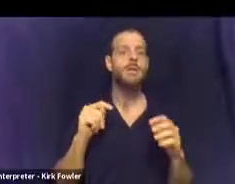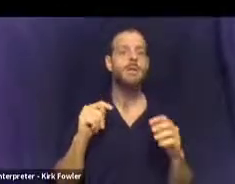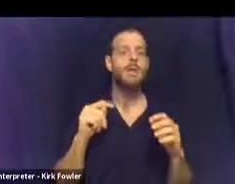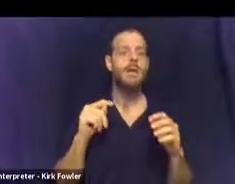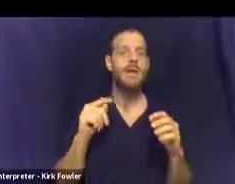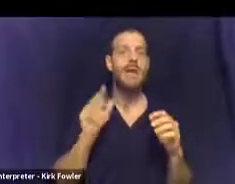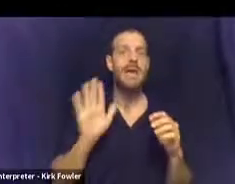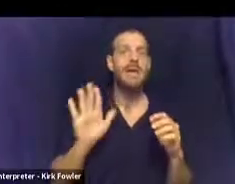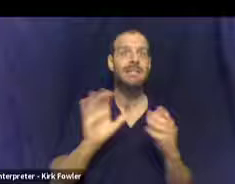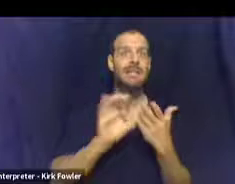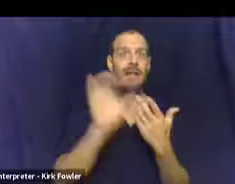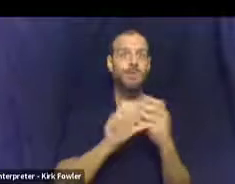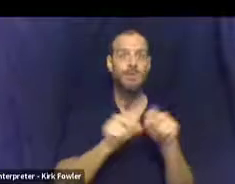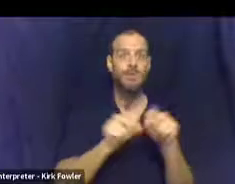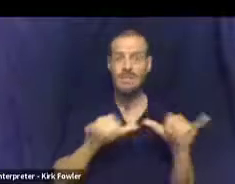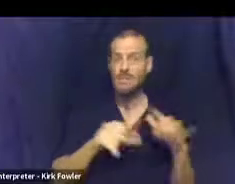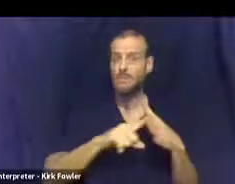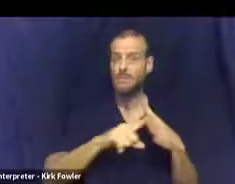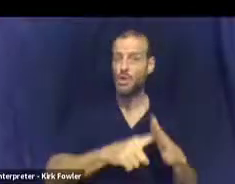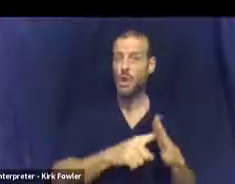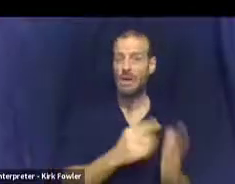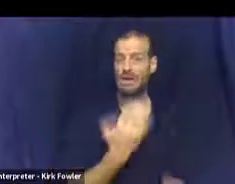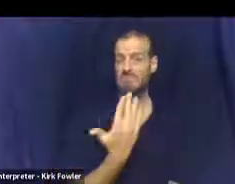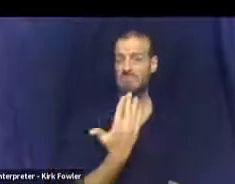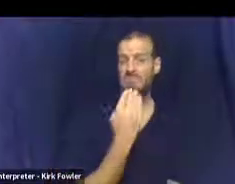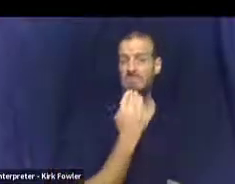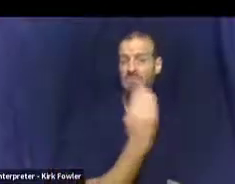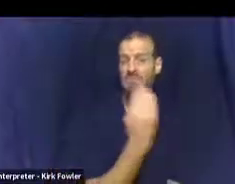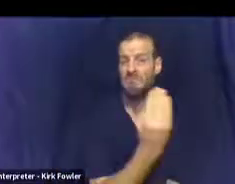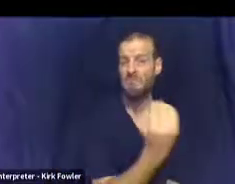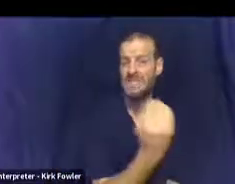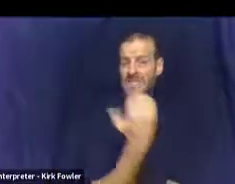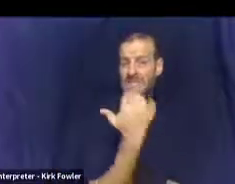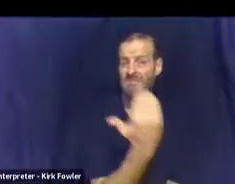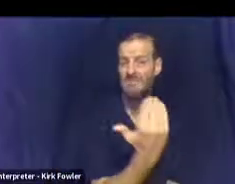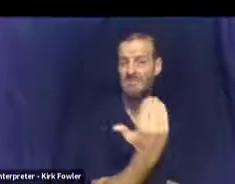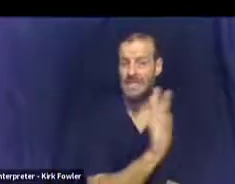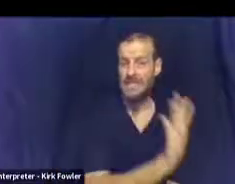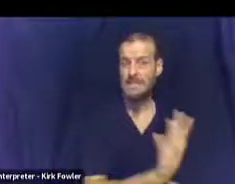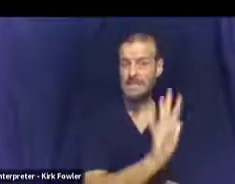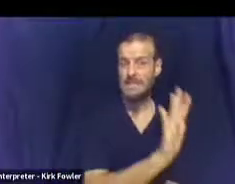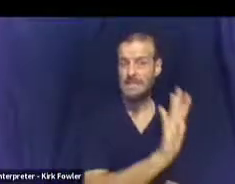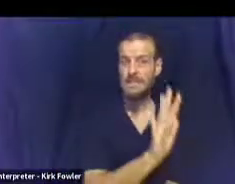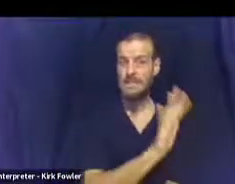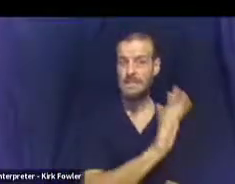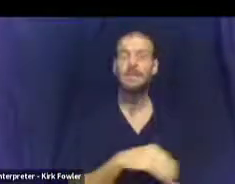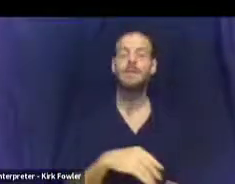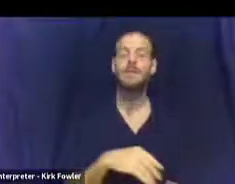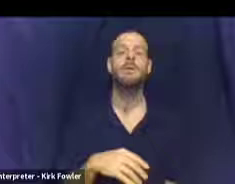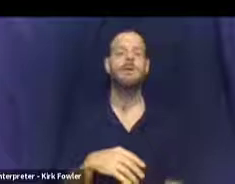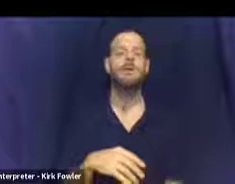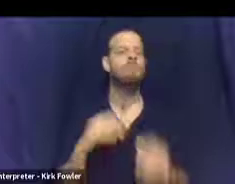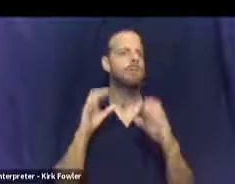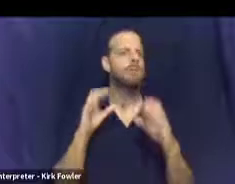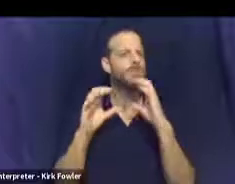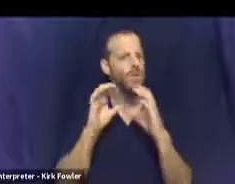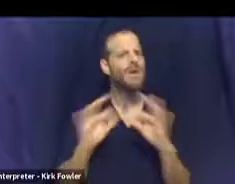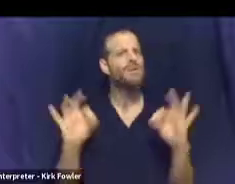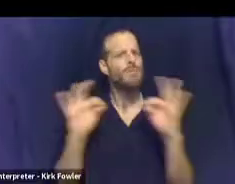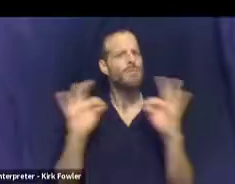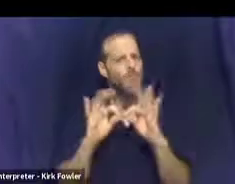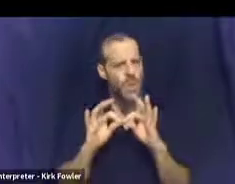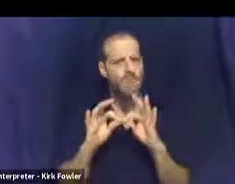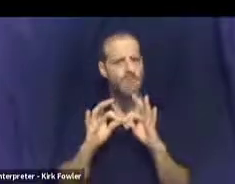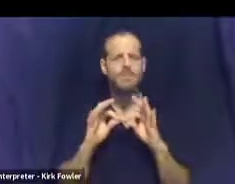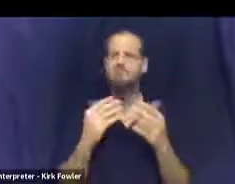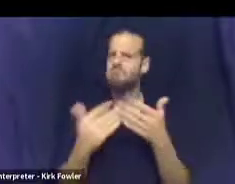he was about 13 or 14. Um, and so communication is important to kids no matter when they started.